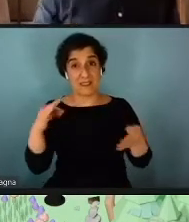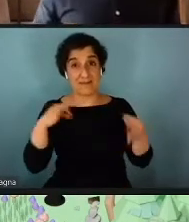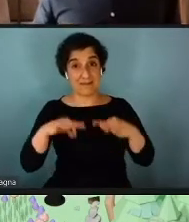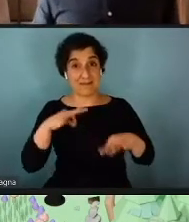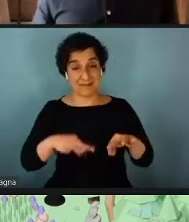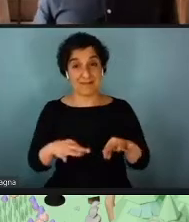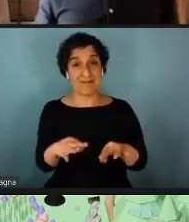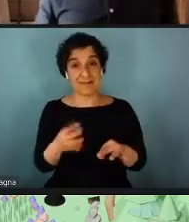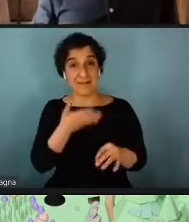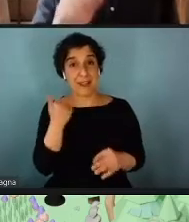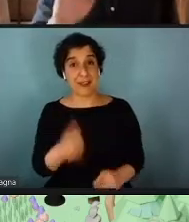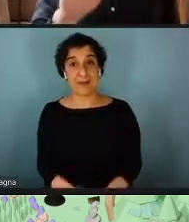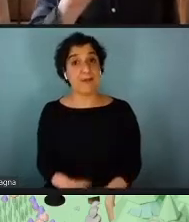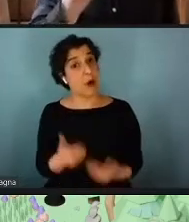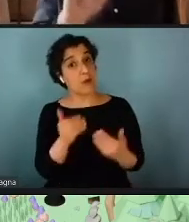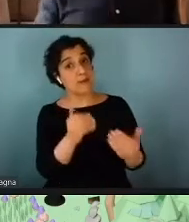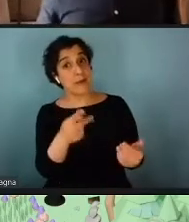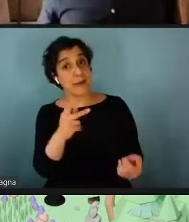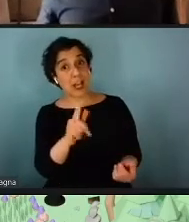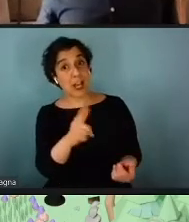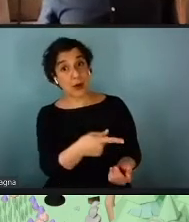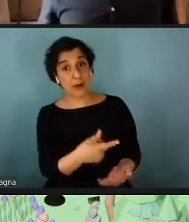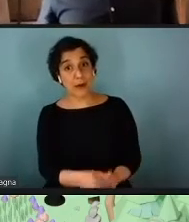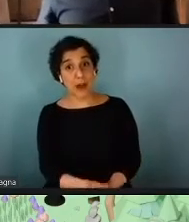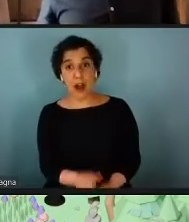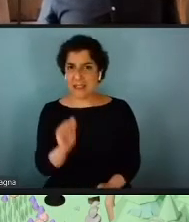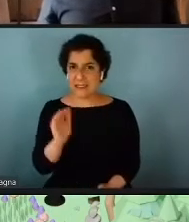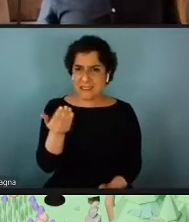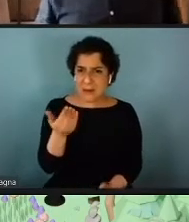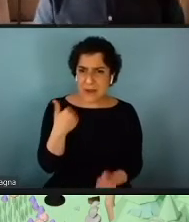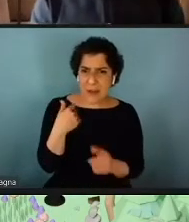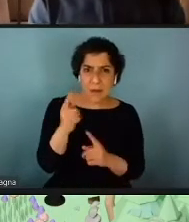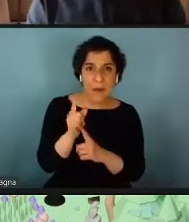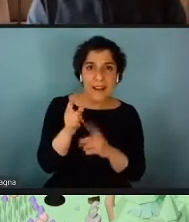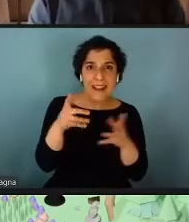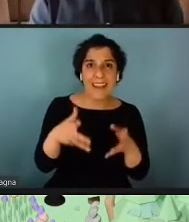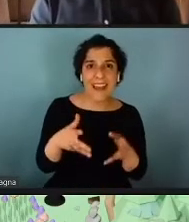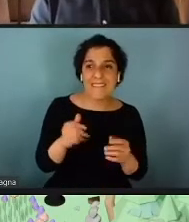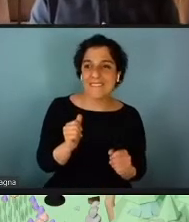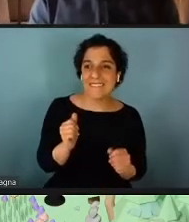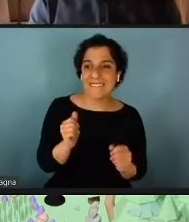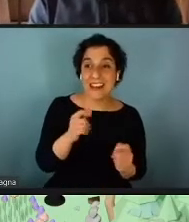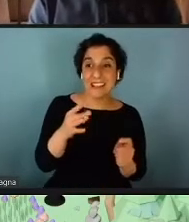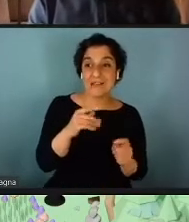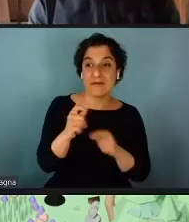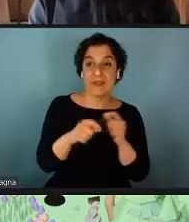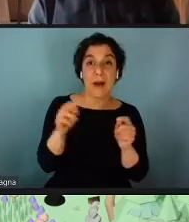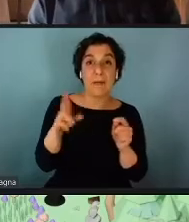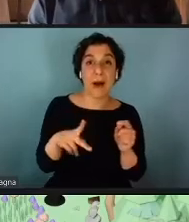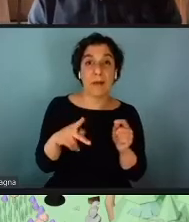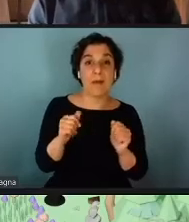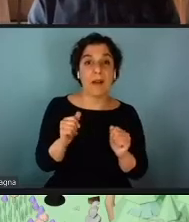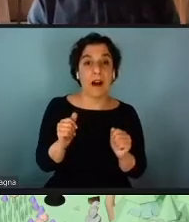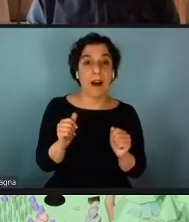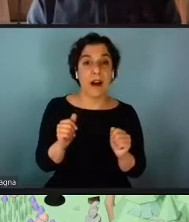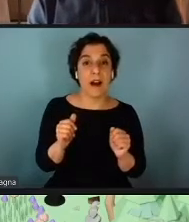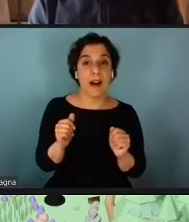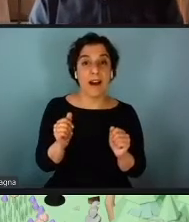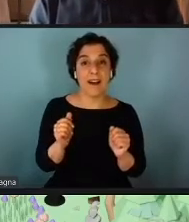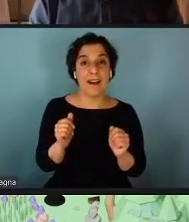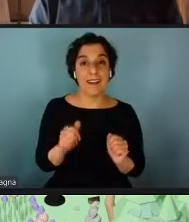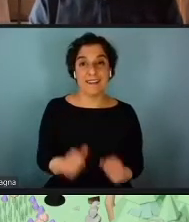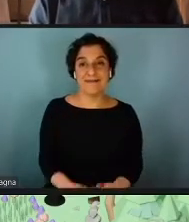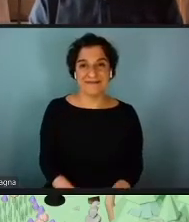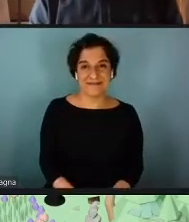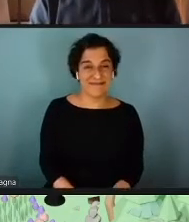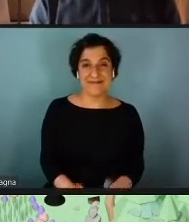Pierre, go ahead. I was just gonna say that it seems like we have a minute or so. So I was kind of, I said, moderating that it's gone so